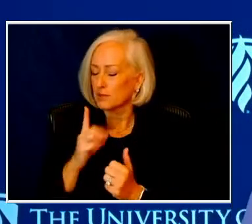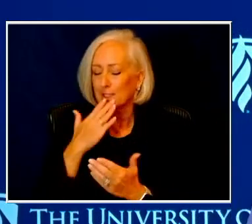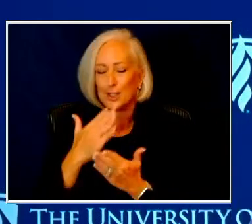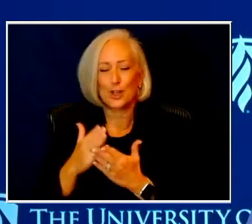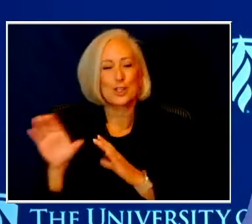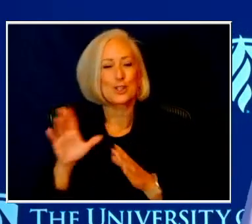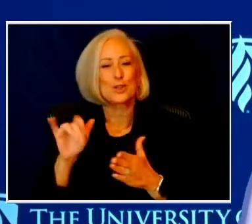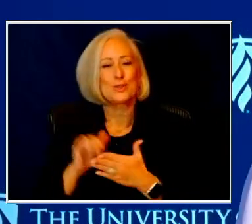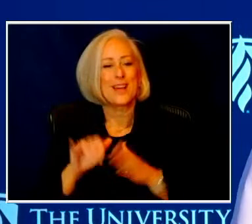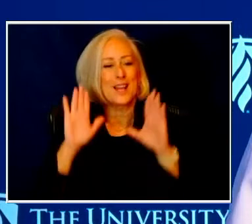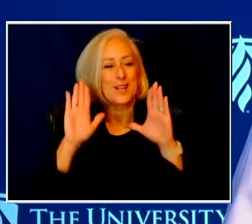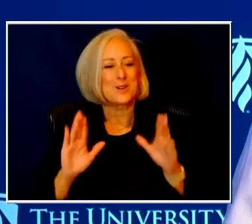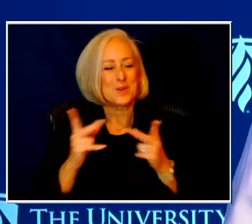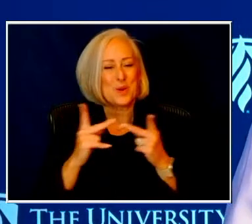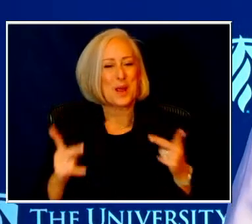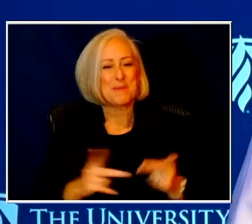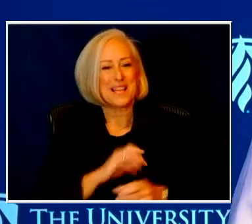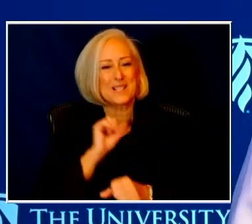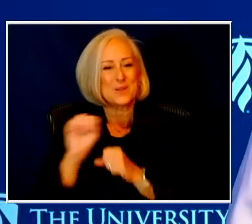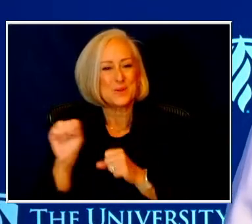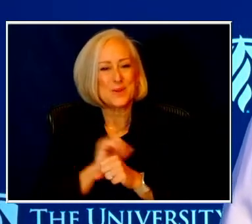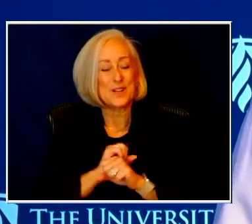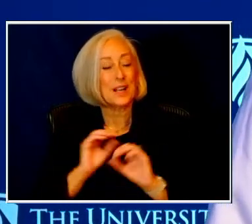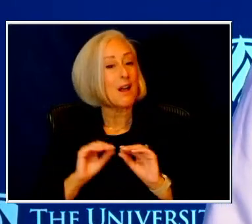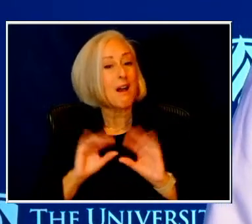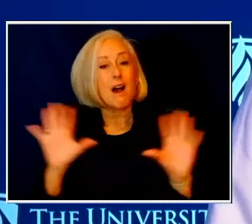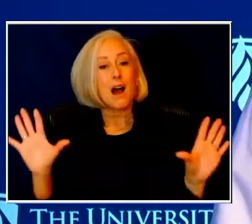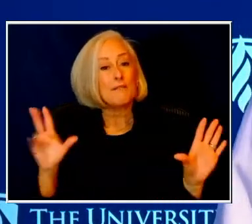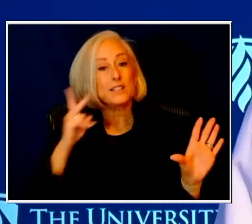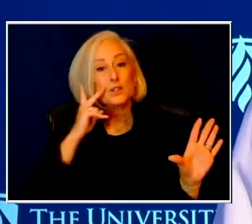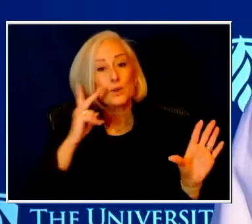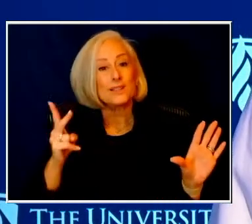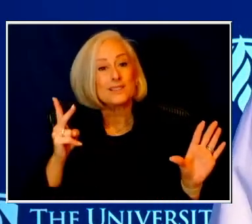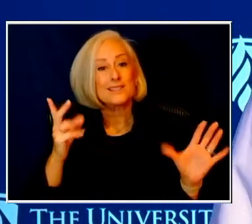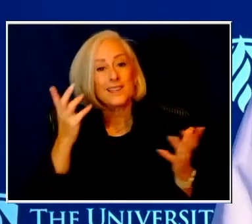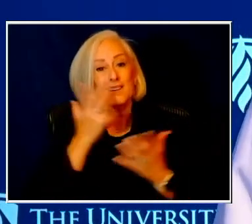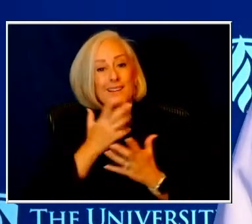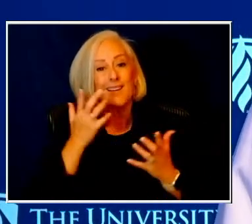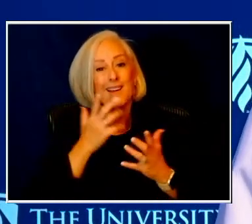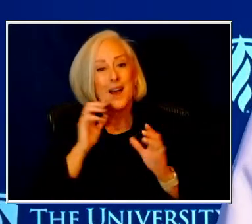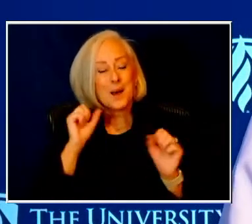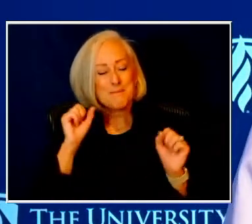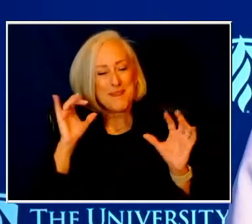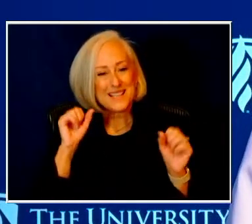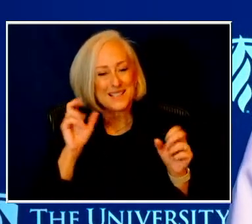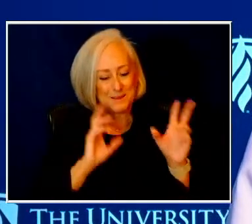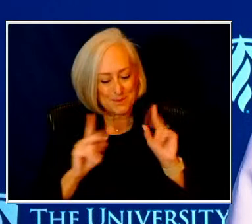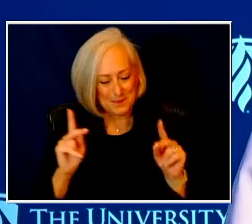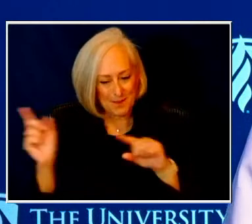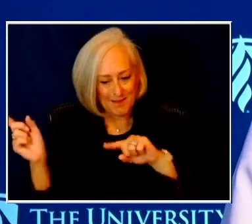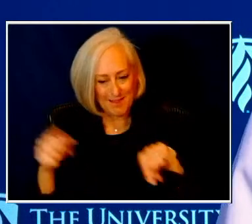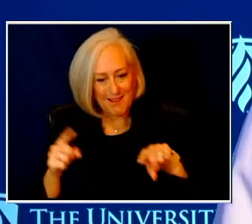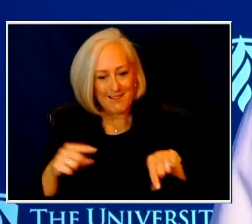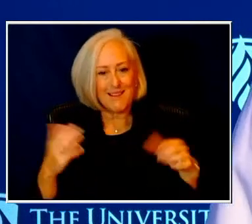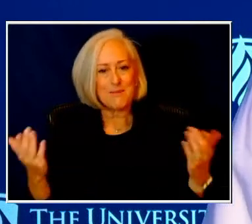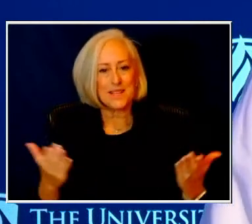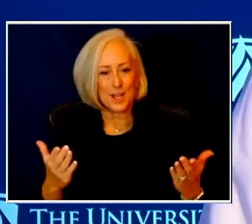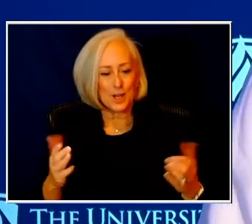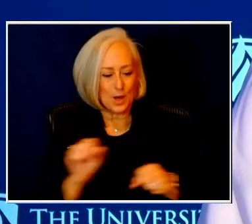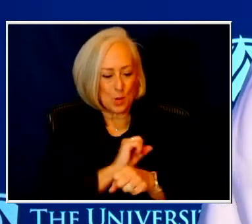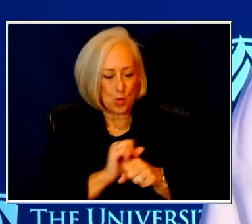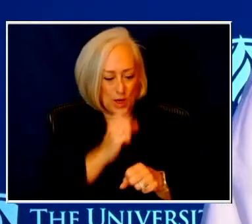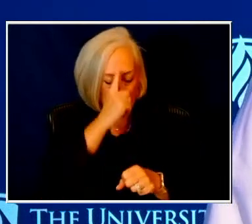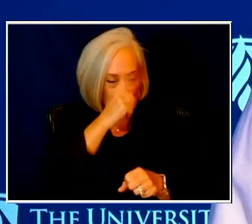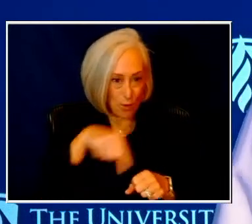and obviously you can see the great people over the course of these shows that we have here, working for you, working for your family,